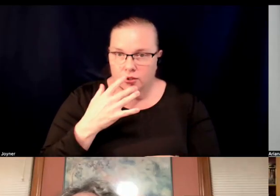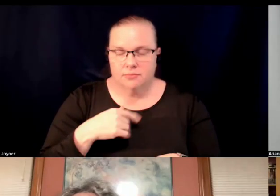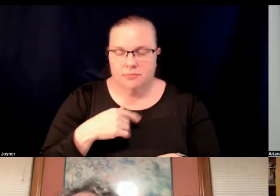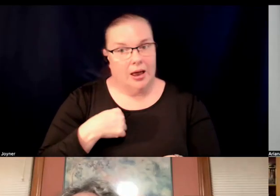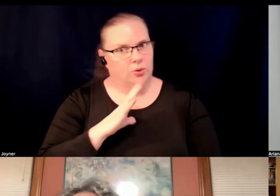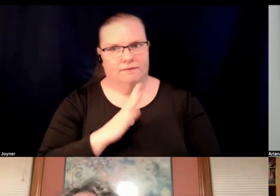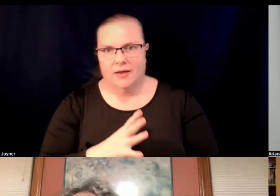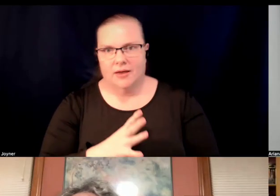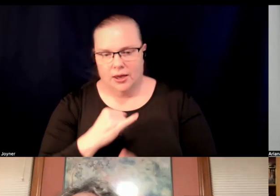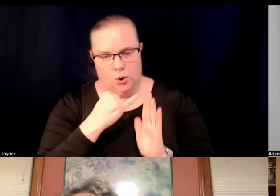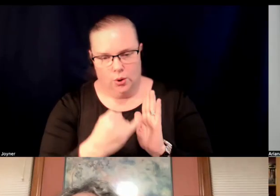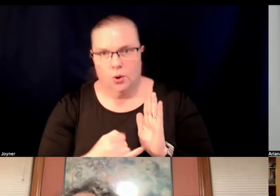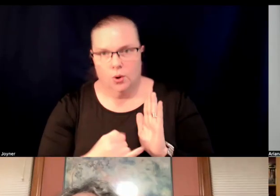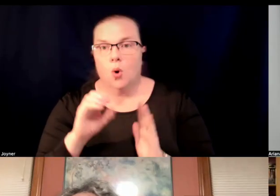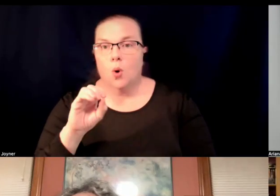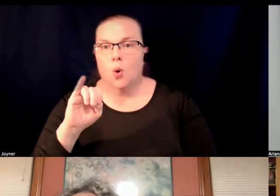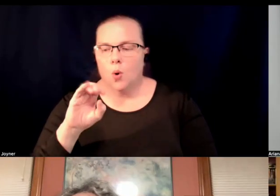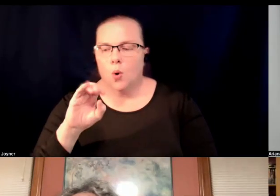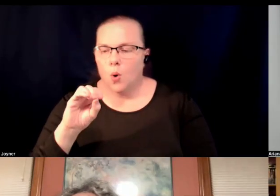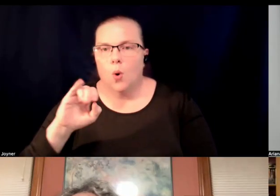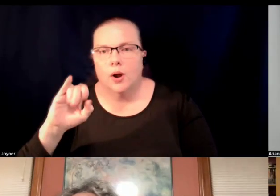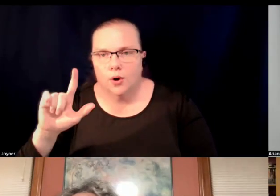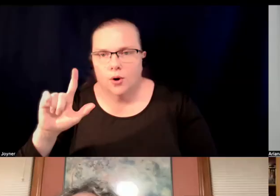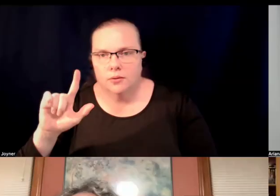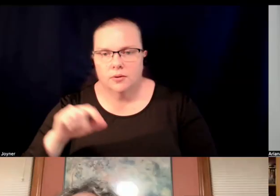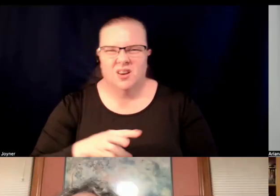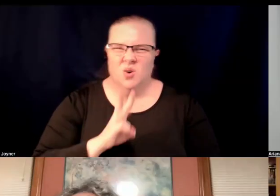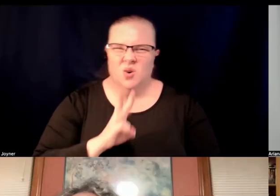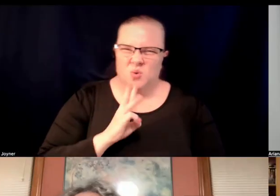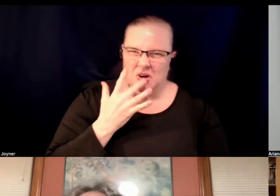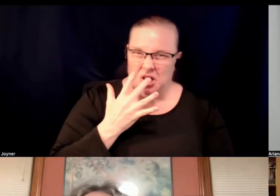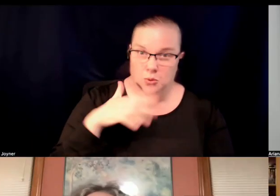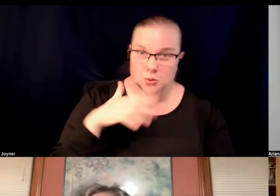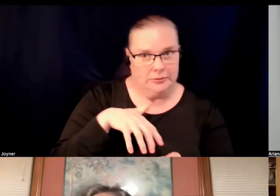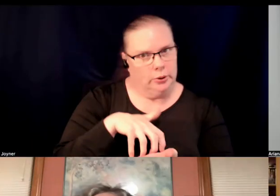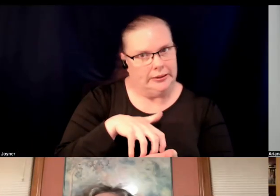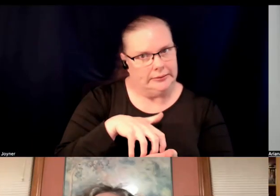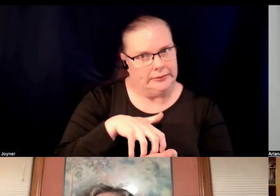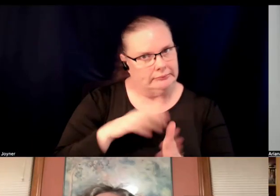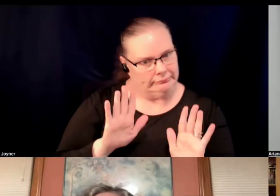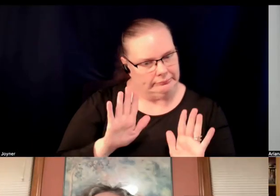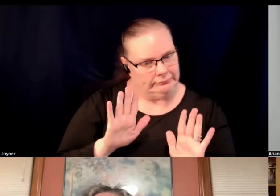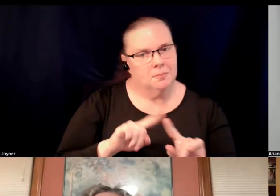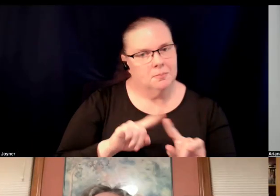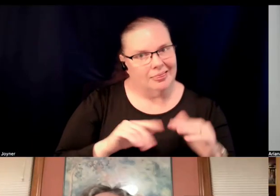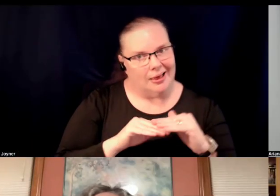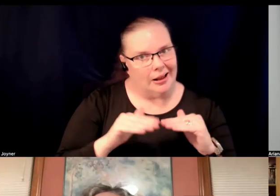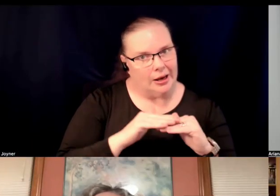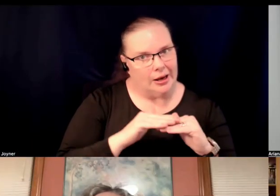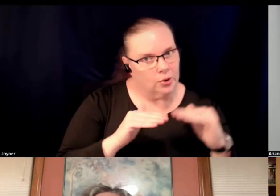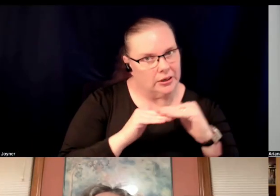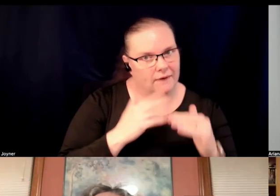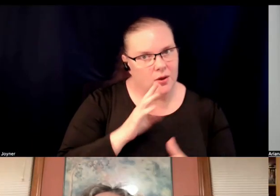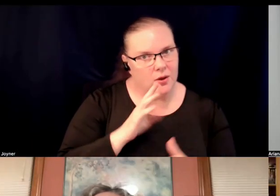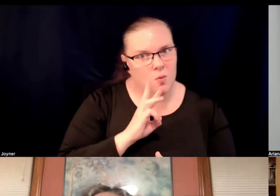painting. I was okay. Oh, I'm gonna be honest, watercolor was like probably one of my weakest. Like the layering, it was like